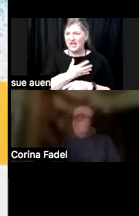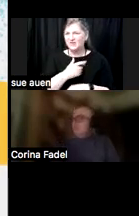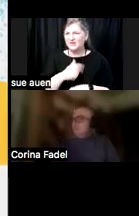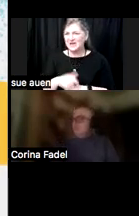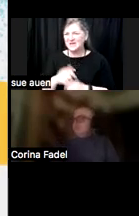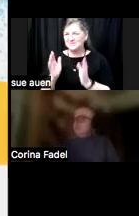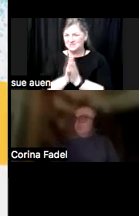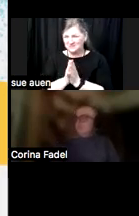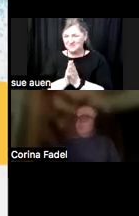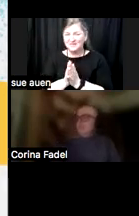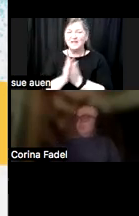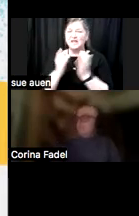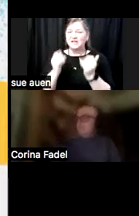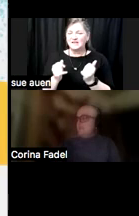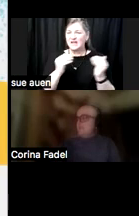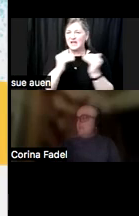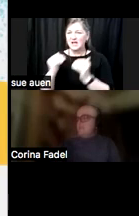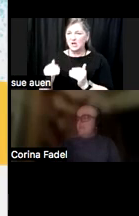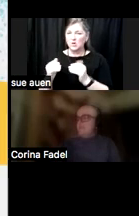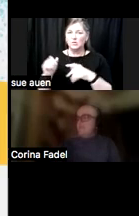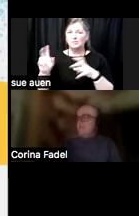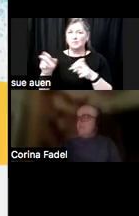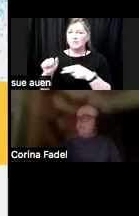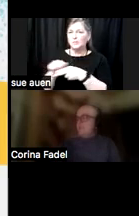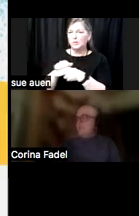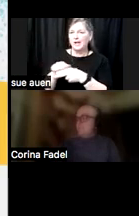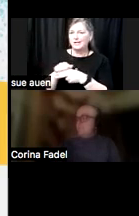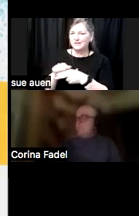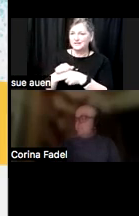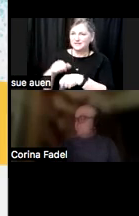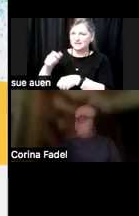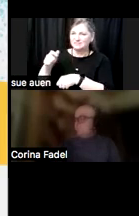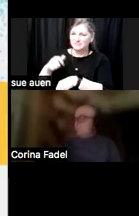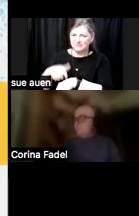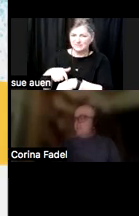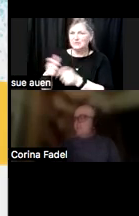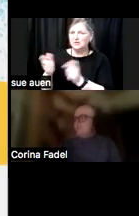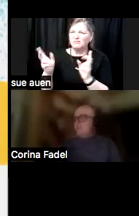Going to be entering the practice space conversation.